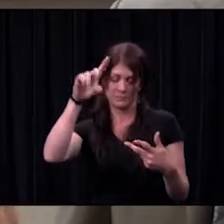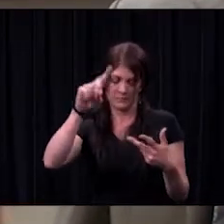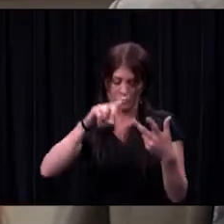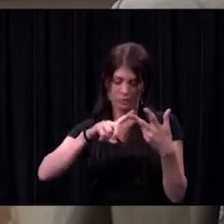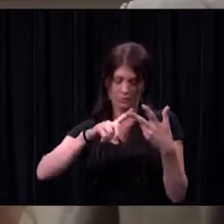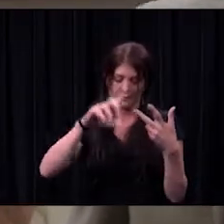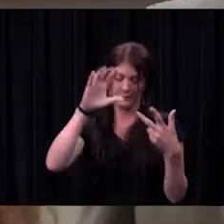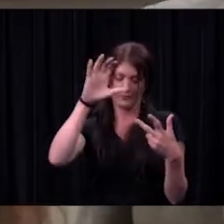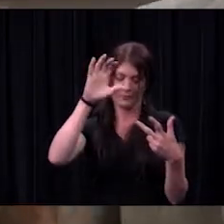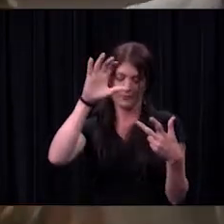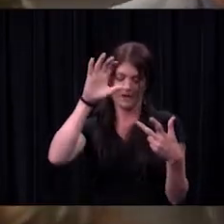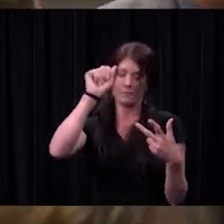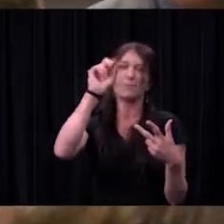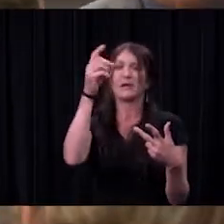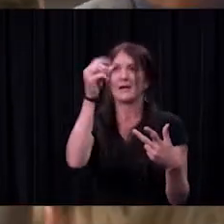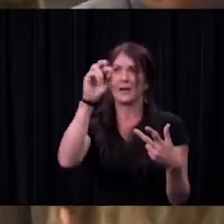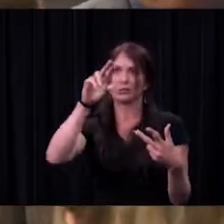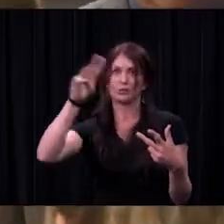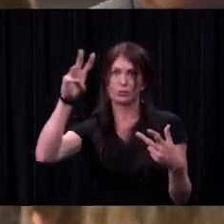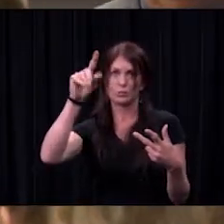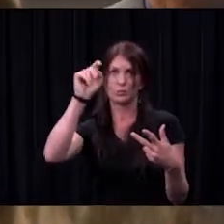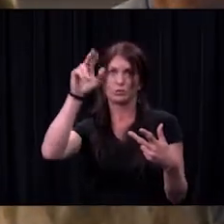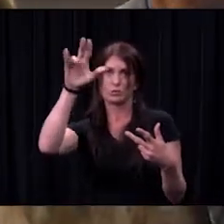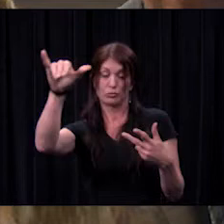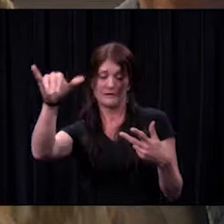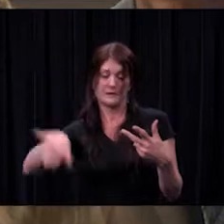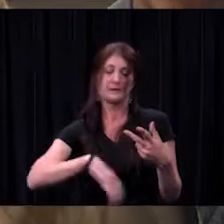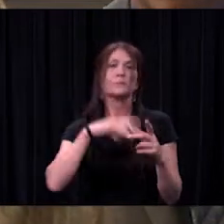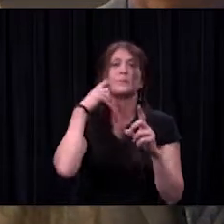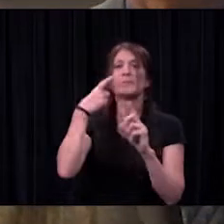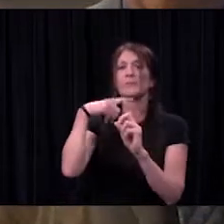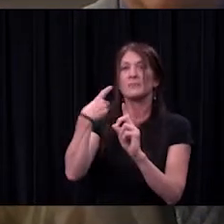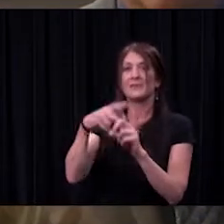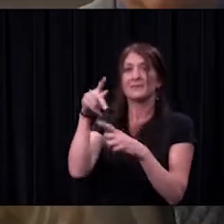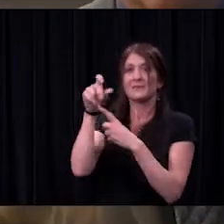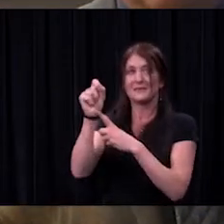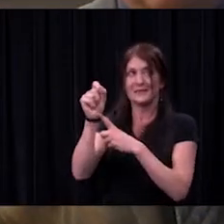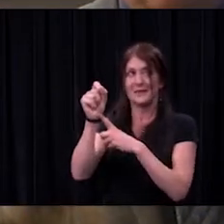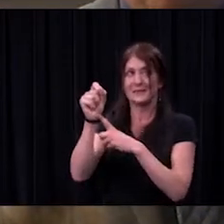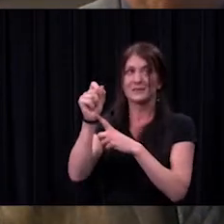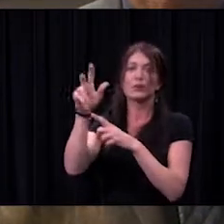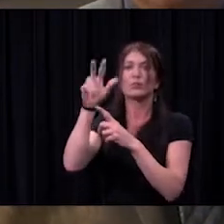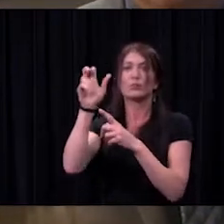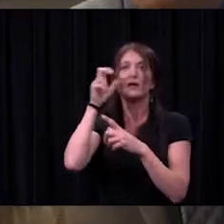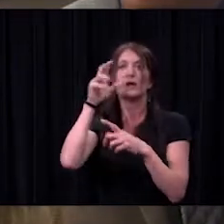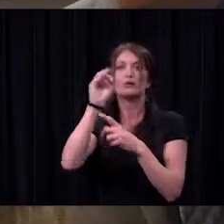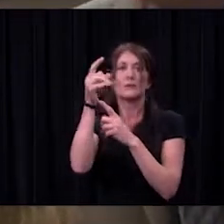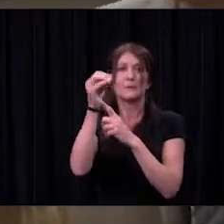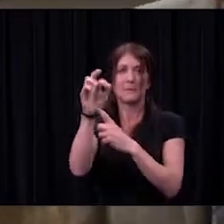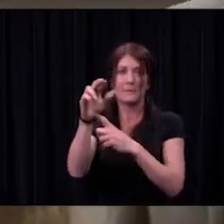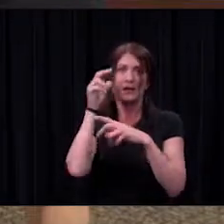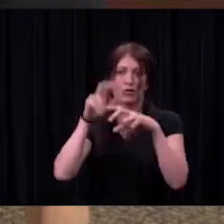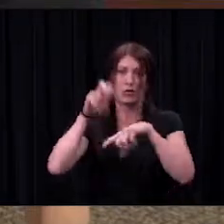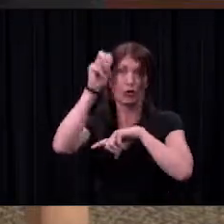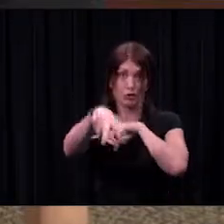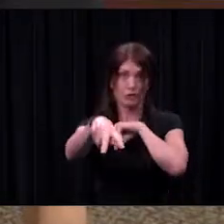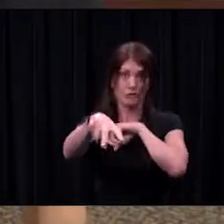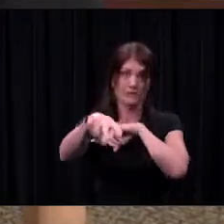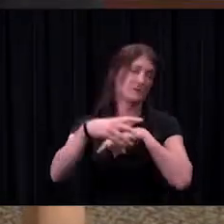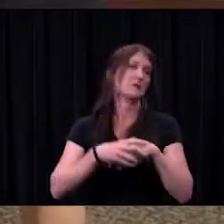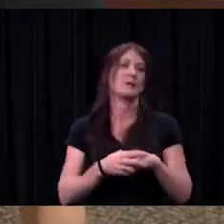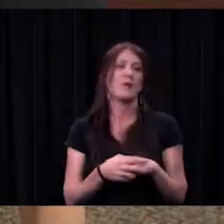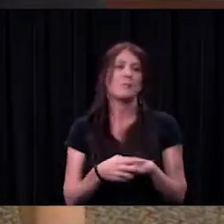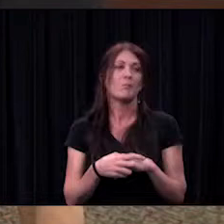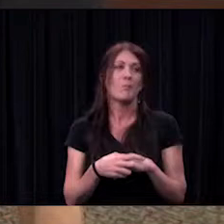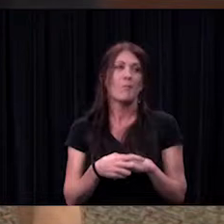And the 6A Kansas girls 300 meter hurdles and Jaleesa, wave, this is all about you.